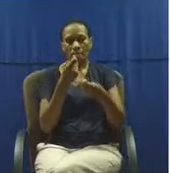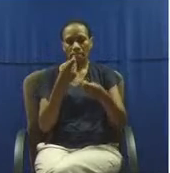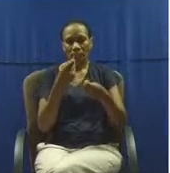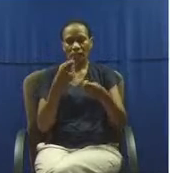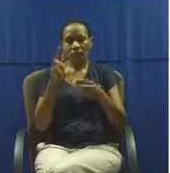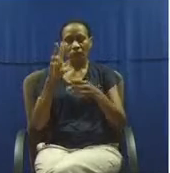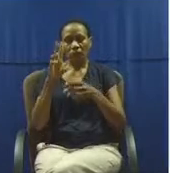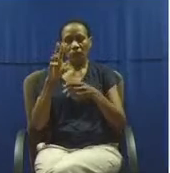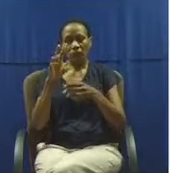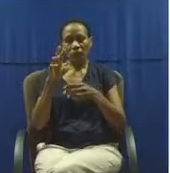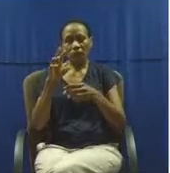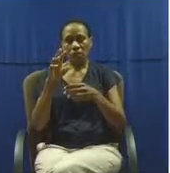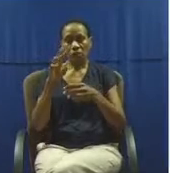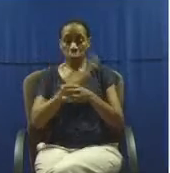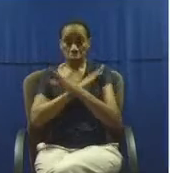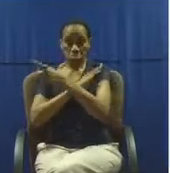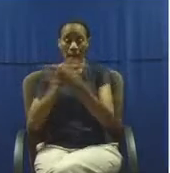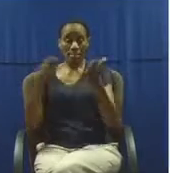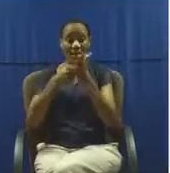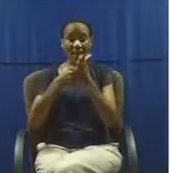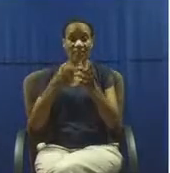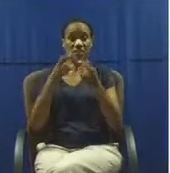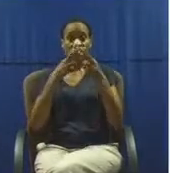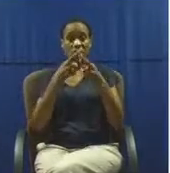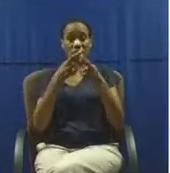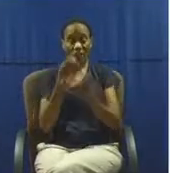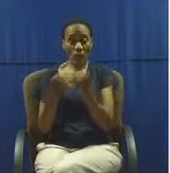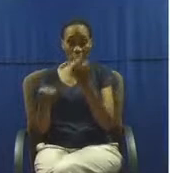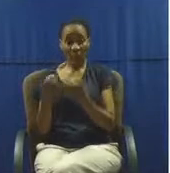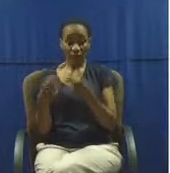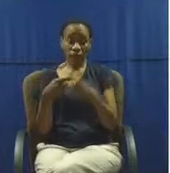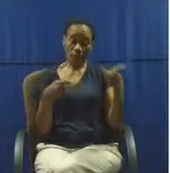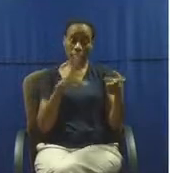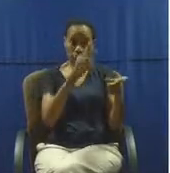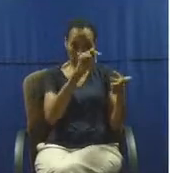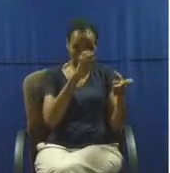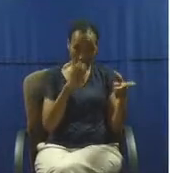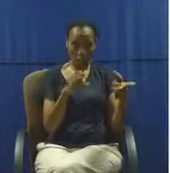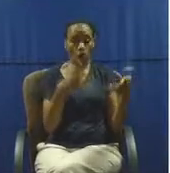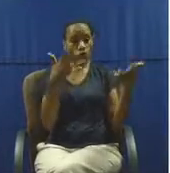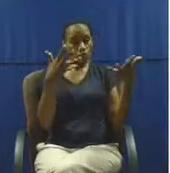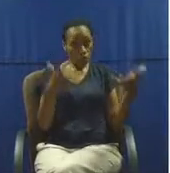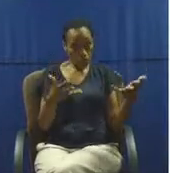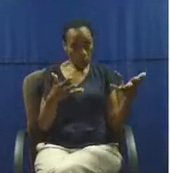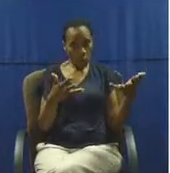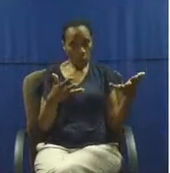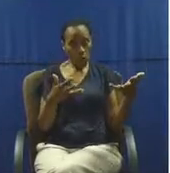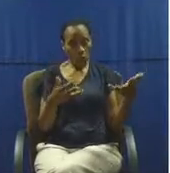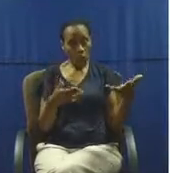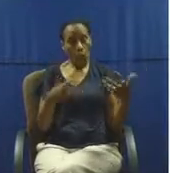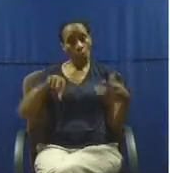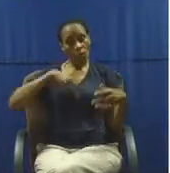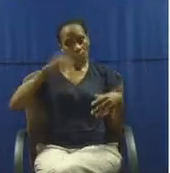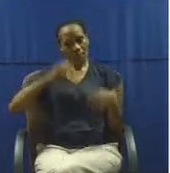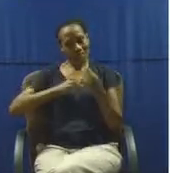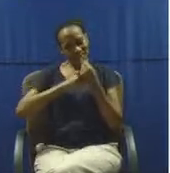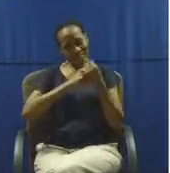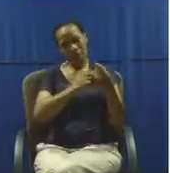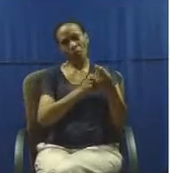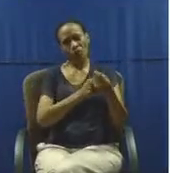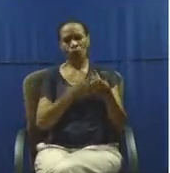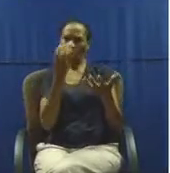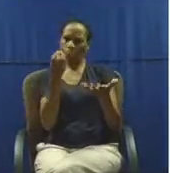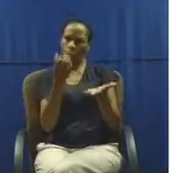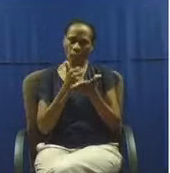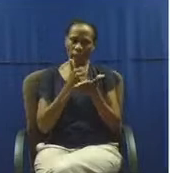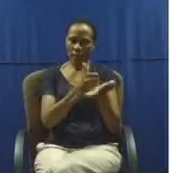view. So Dinel needs to be propped up, it needs to be assisted, and once it